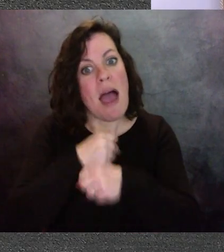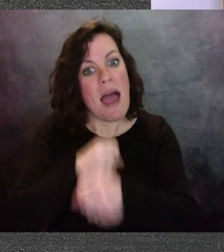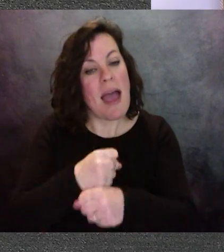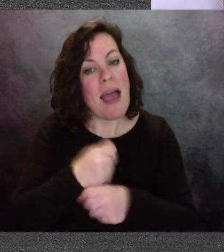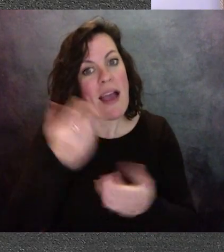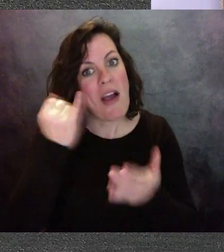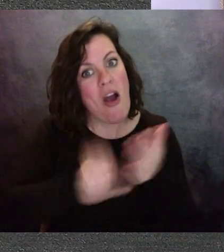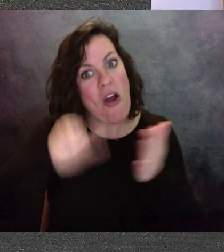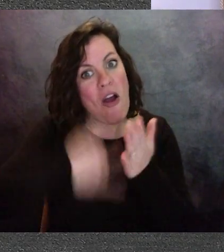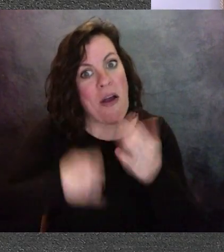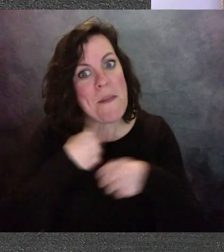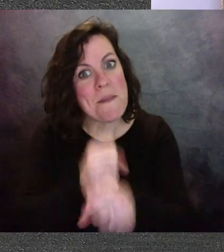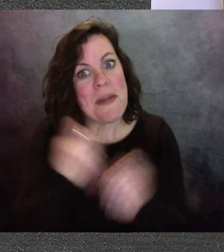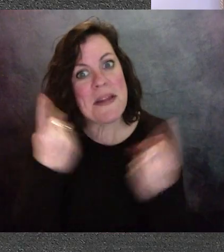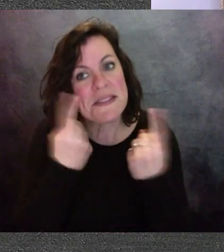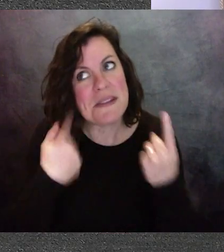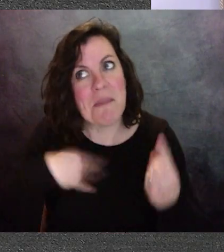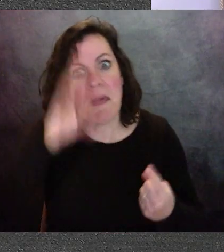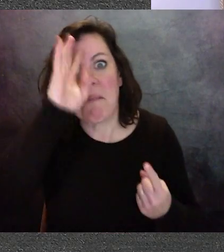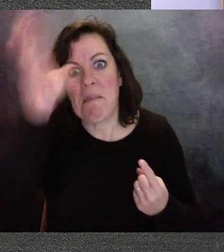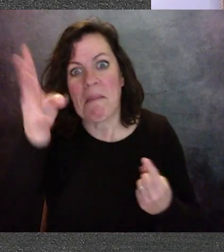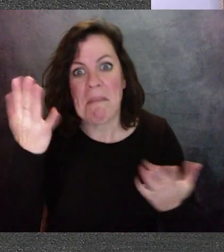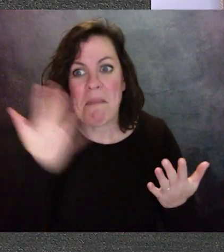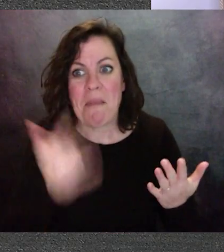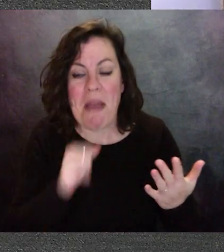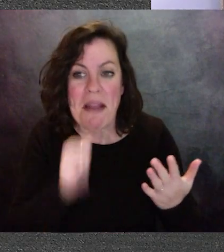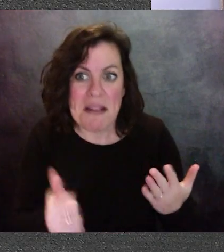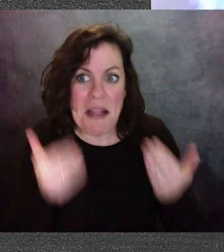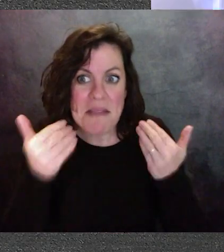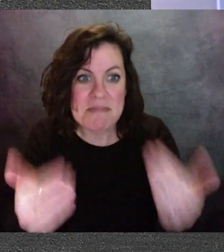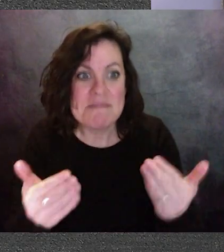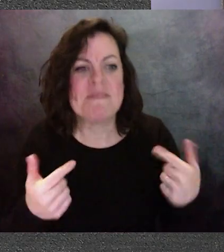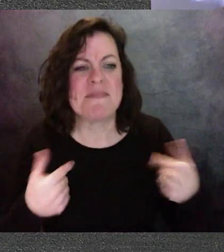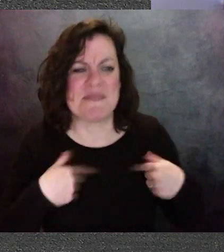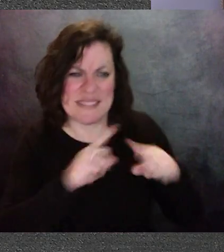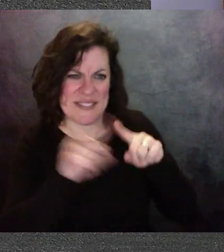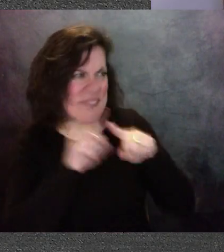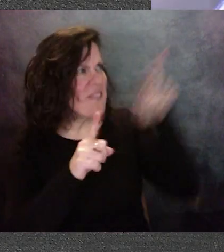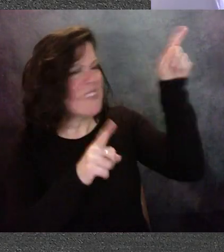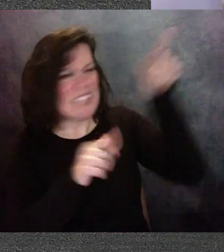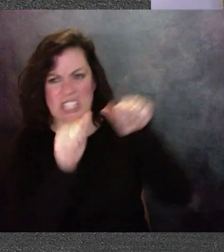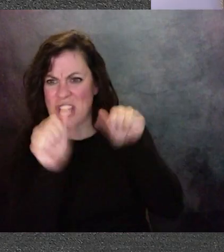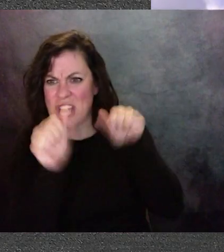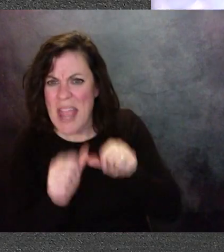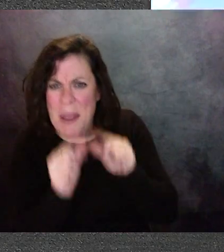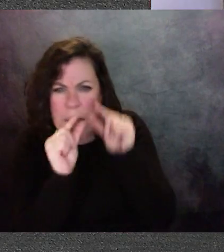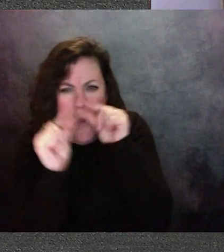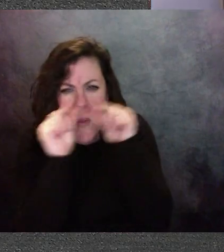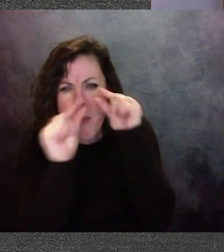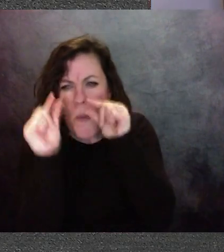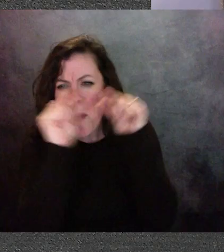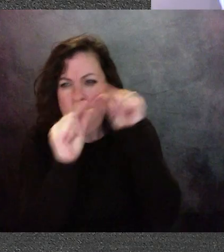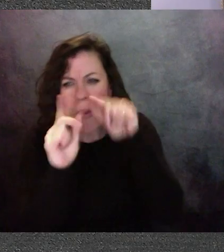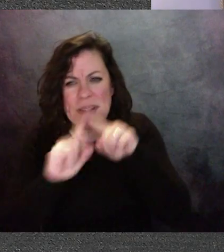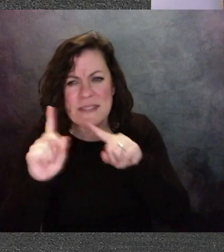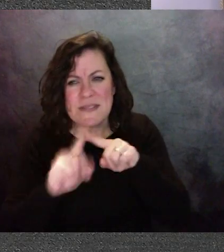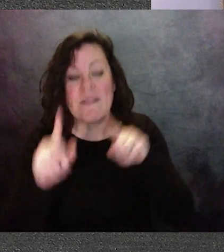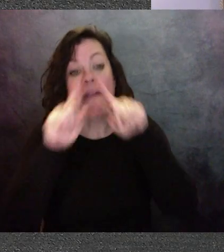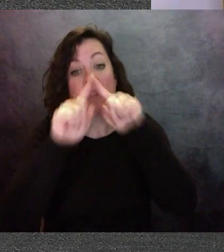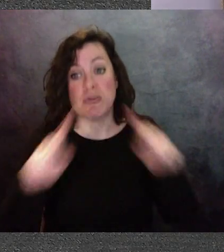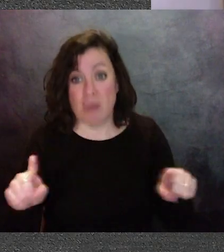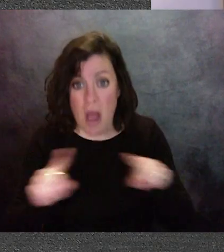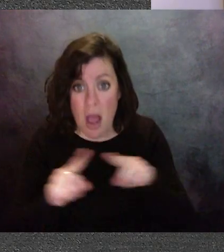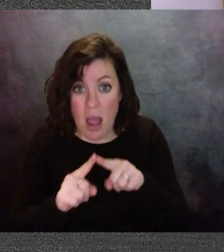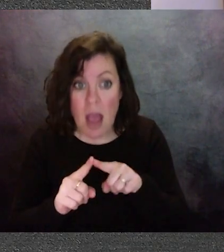shapes. So I happen to have a bunch of shapes here already made. I have our triangles,